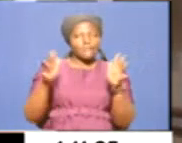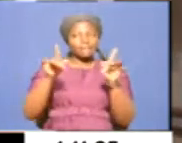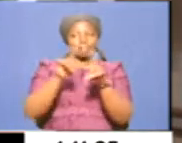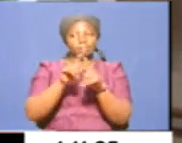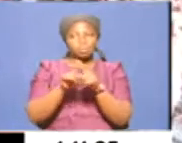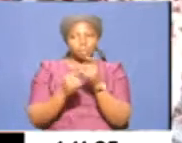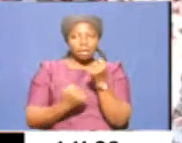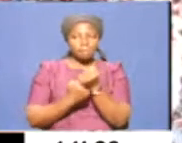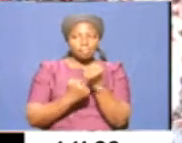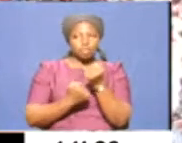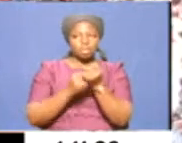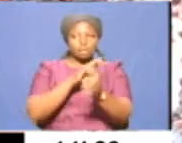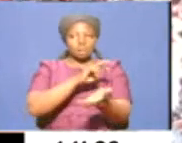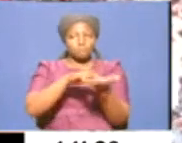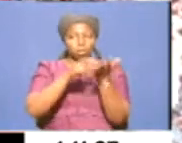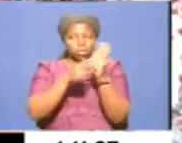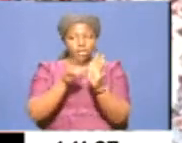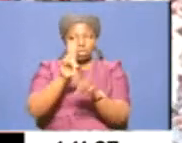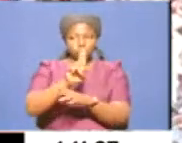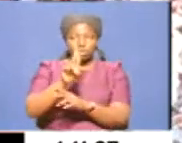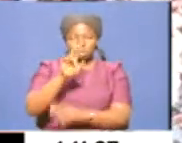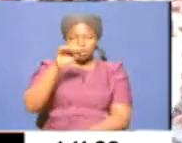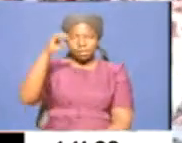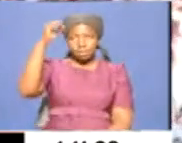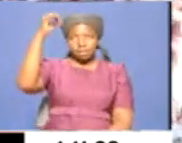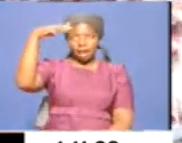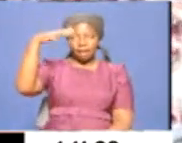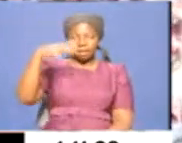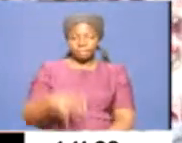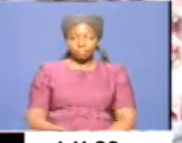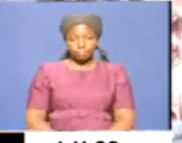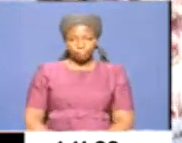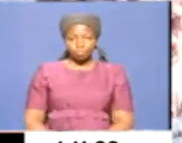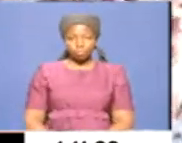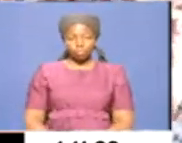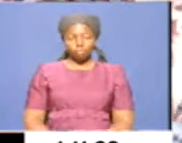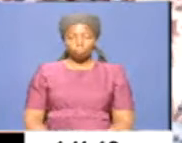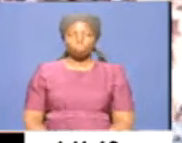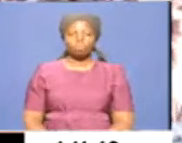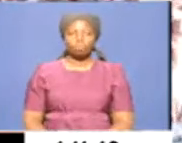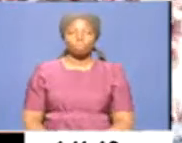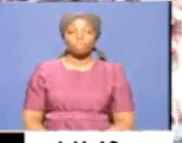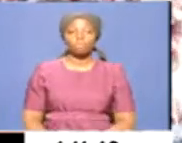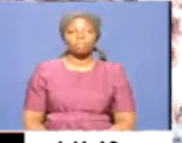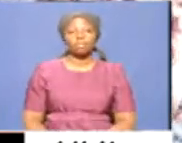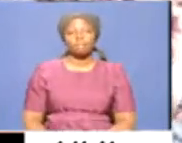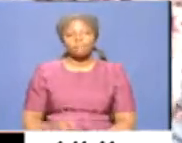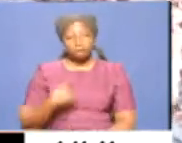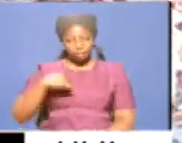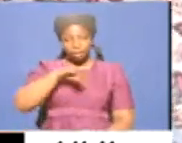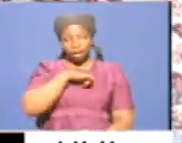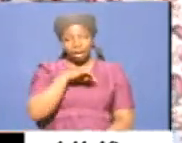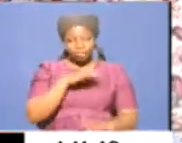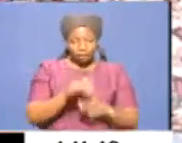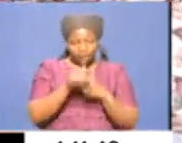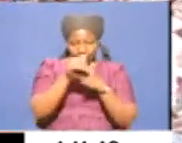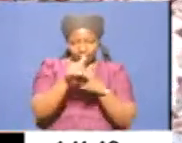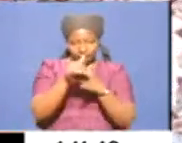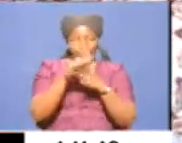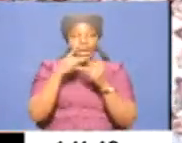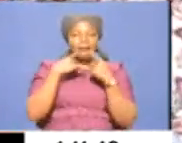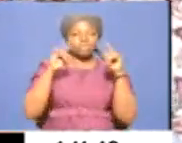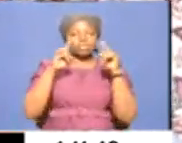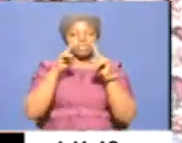using solar. We are guided by the recent declaration by His Excellency the President of